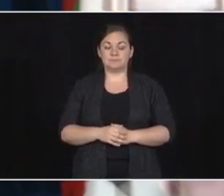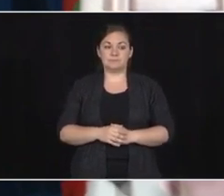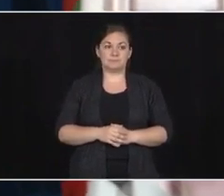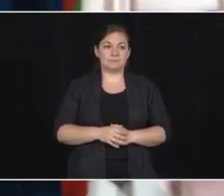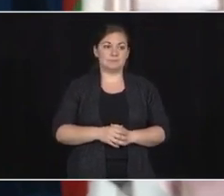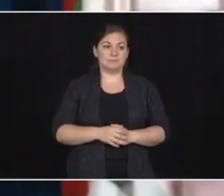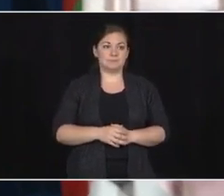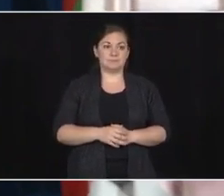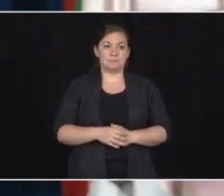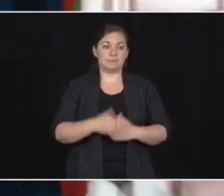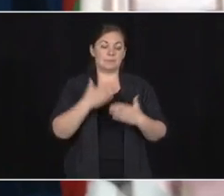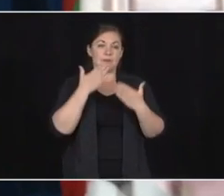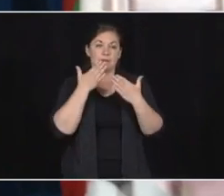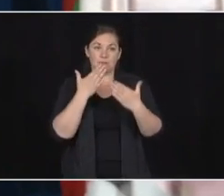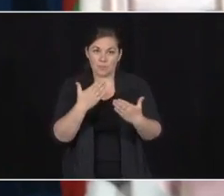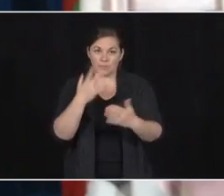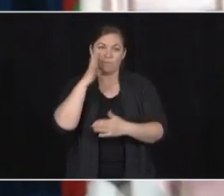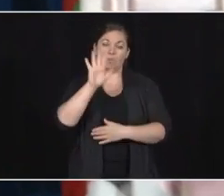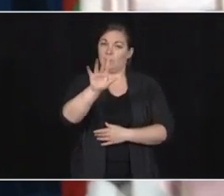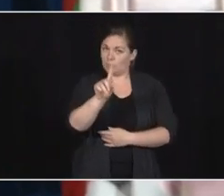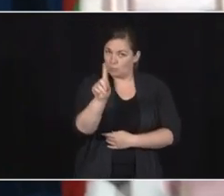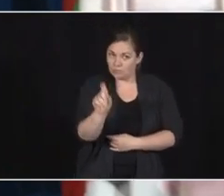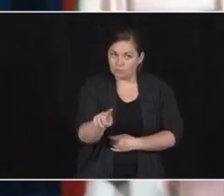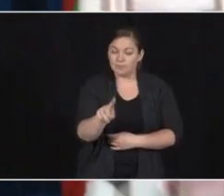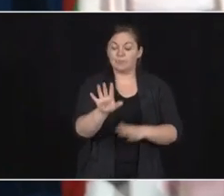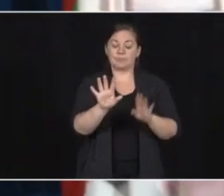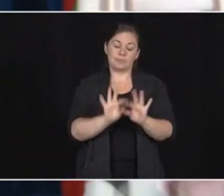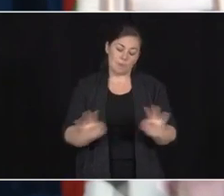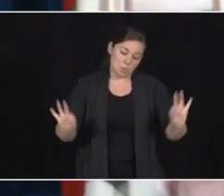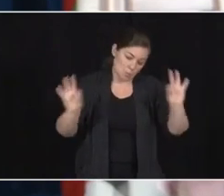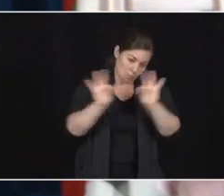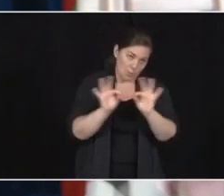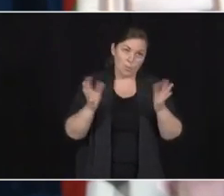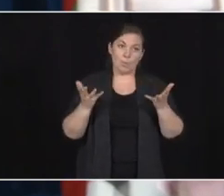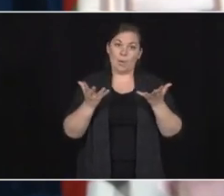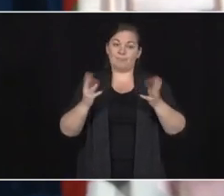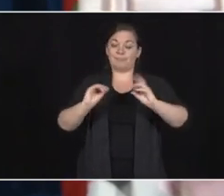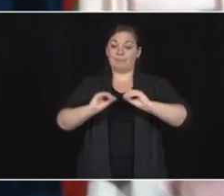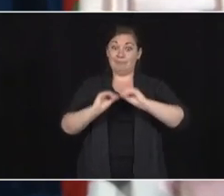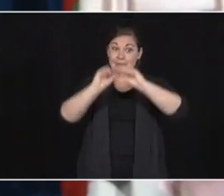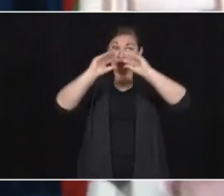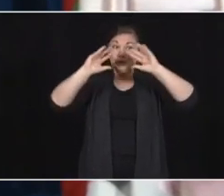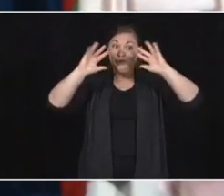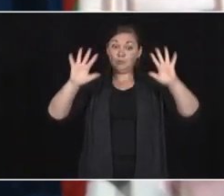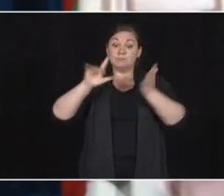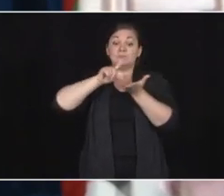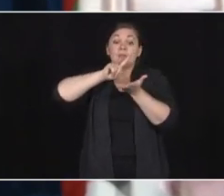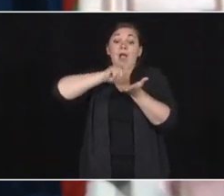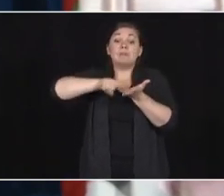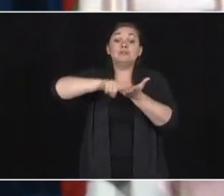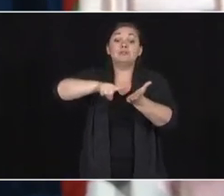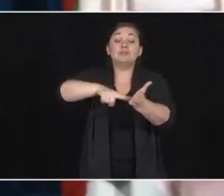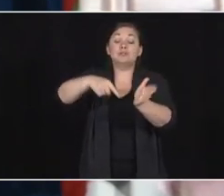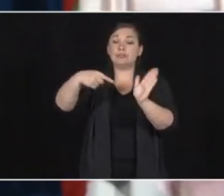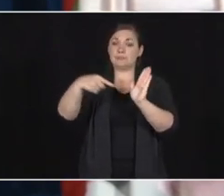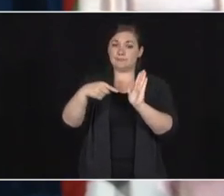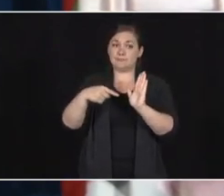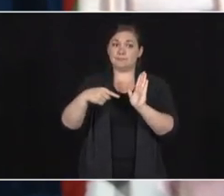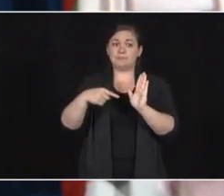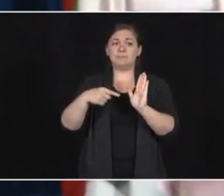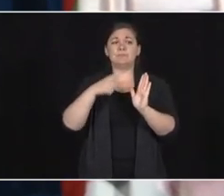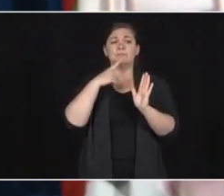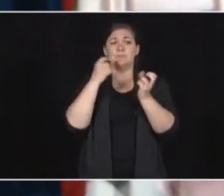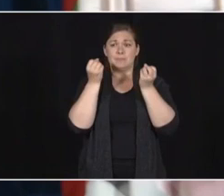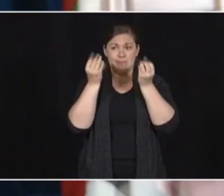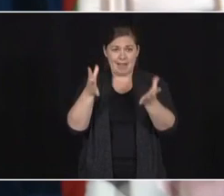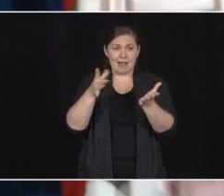Thanks, Mike, for the question. I think it's really important to clarify about the inspections. So there were dozens of inspections